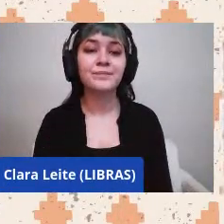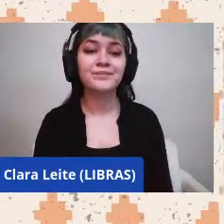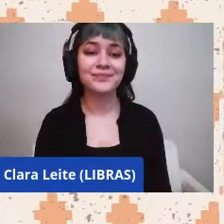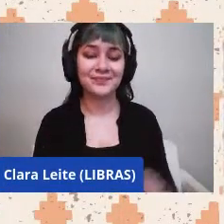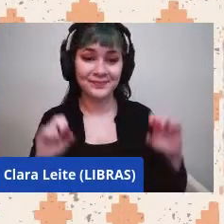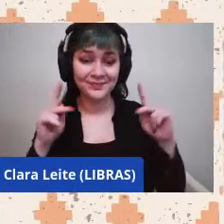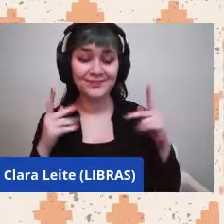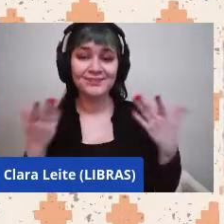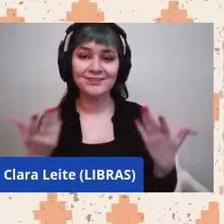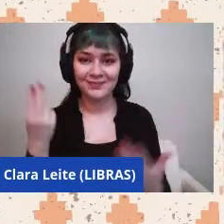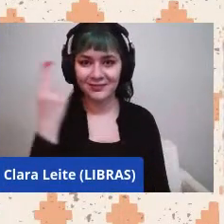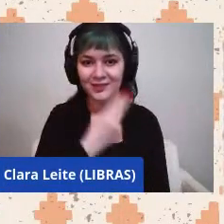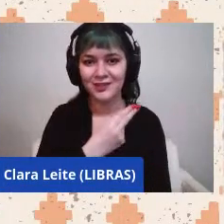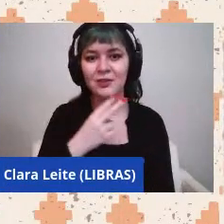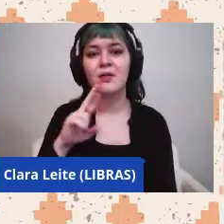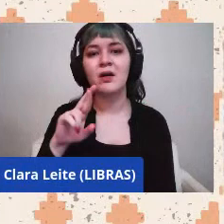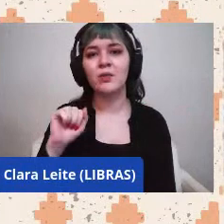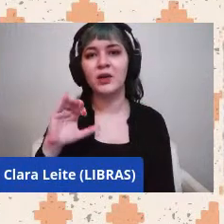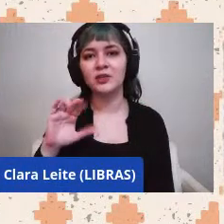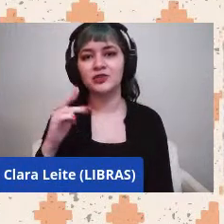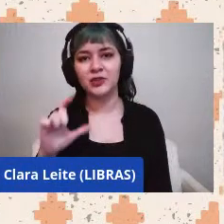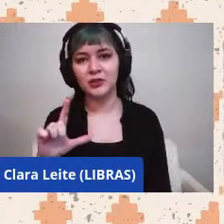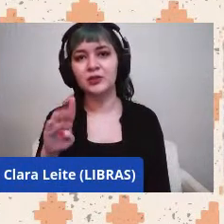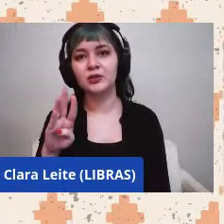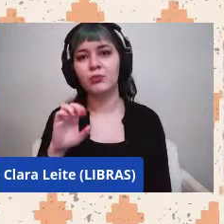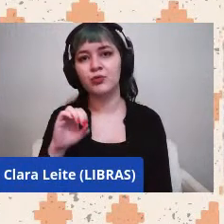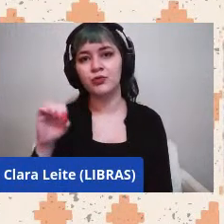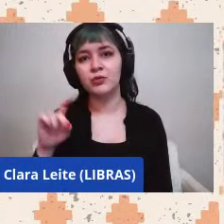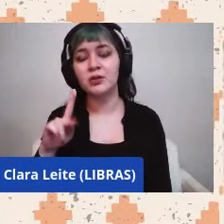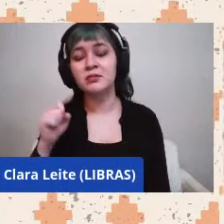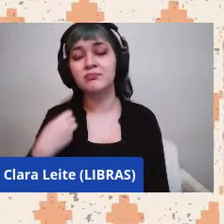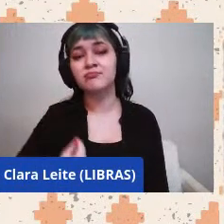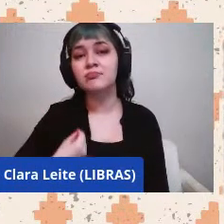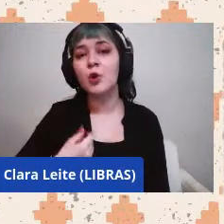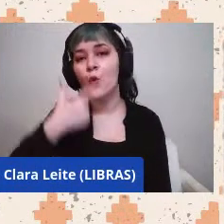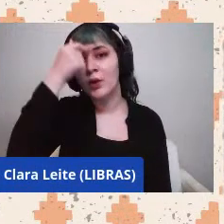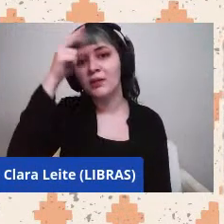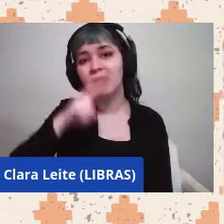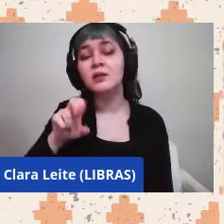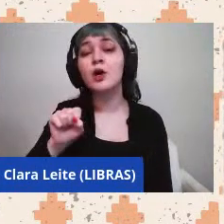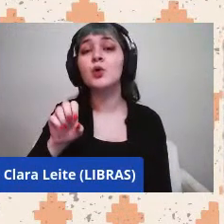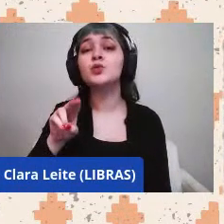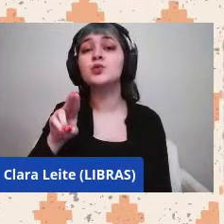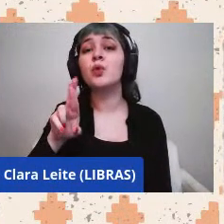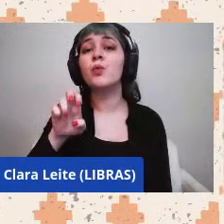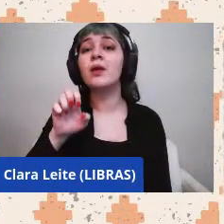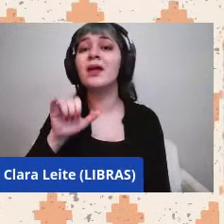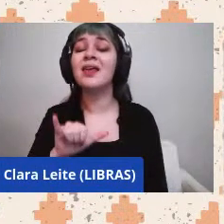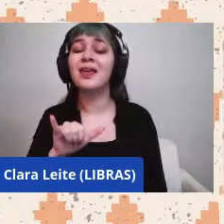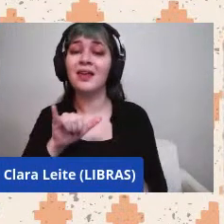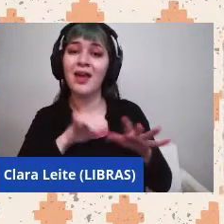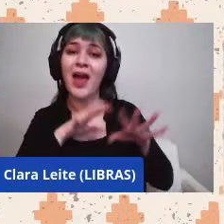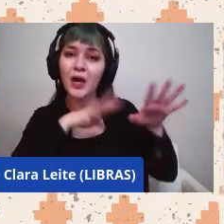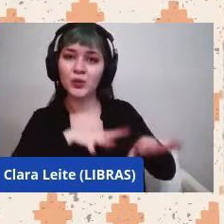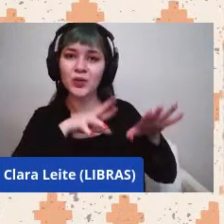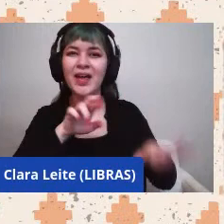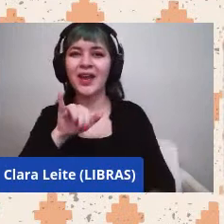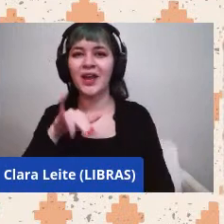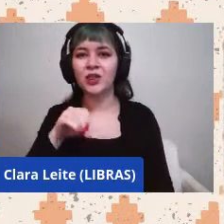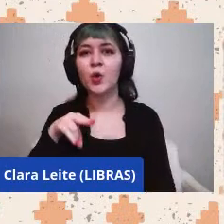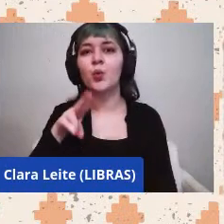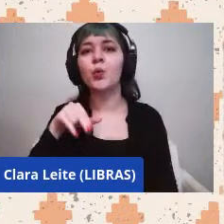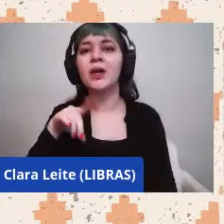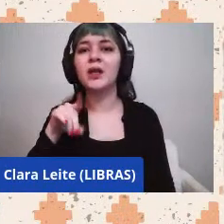Okay, so my name is Raquel Brooks. I'm based at the University of Surrey in the UK, and today I'm going to be talking about